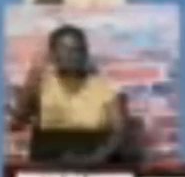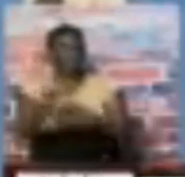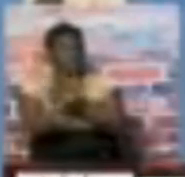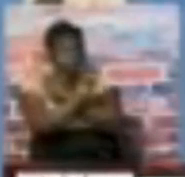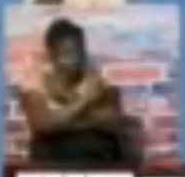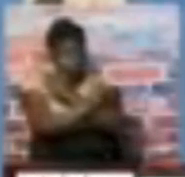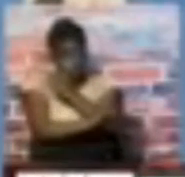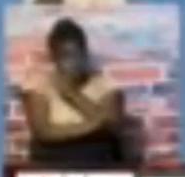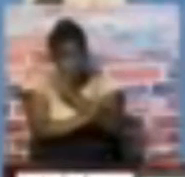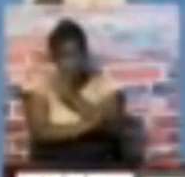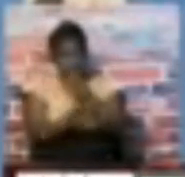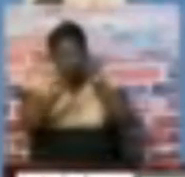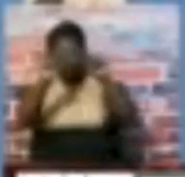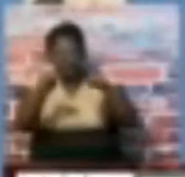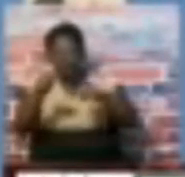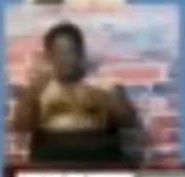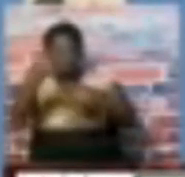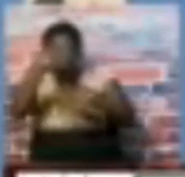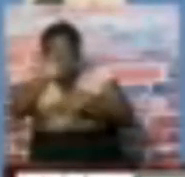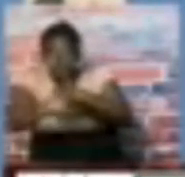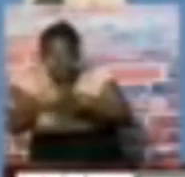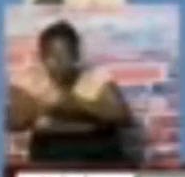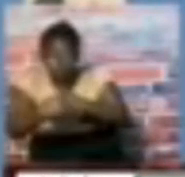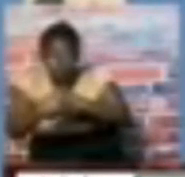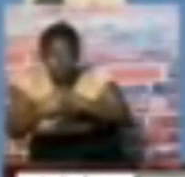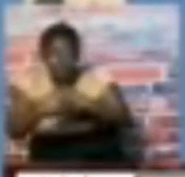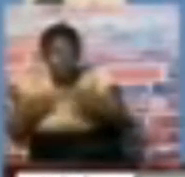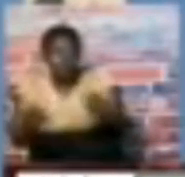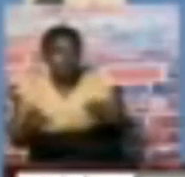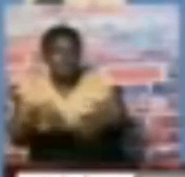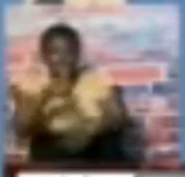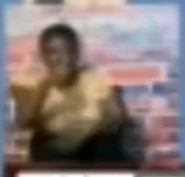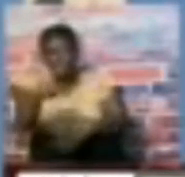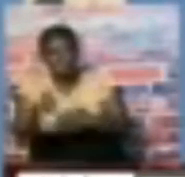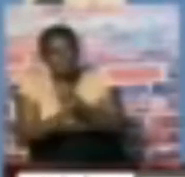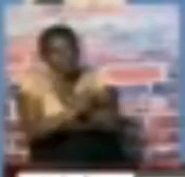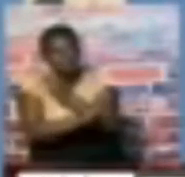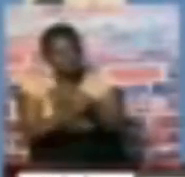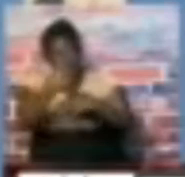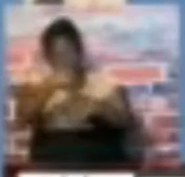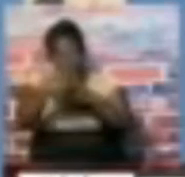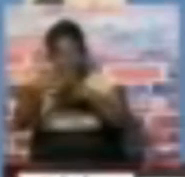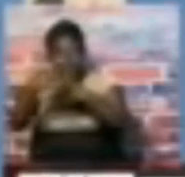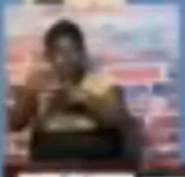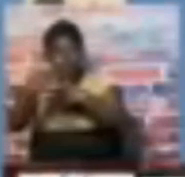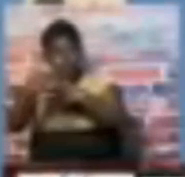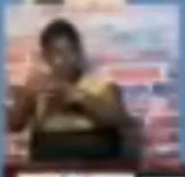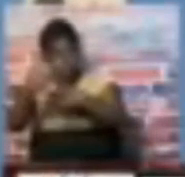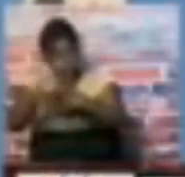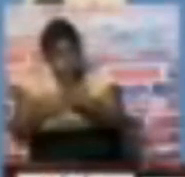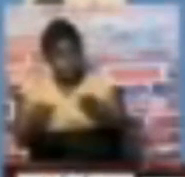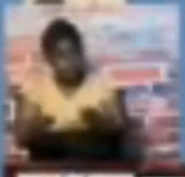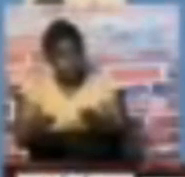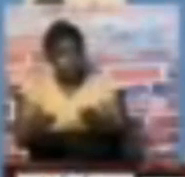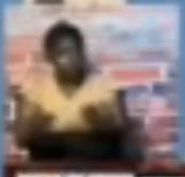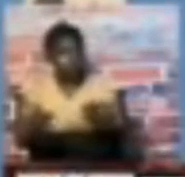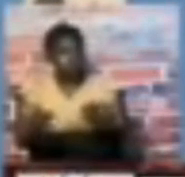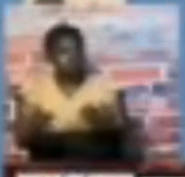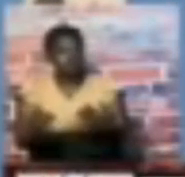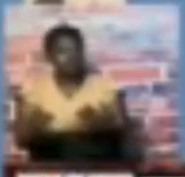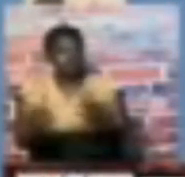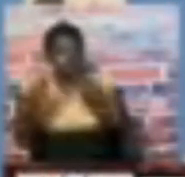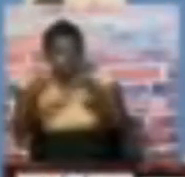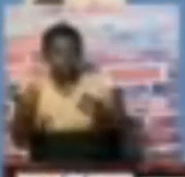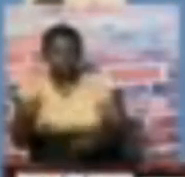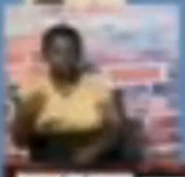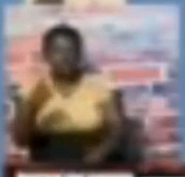border, should be relaxed on the 4th of June, 2 weeks from